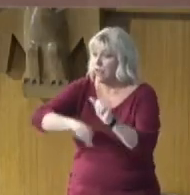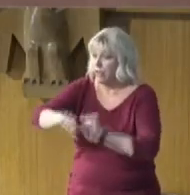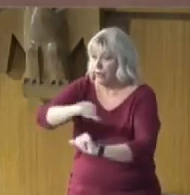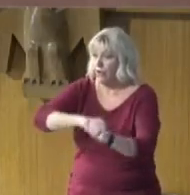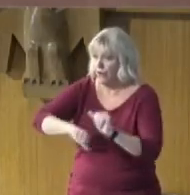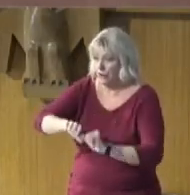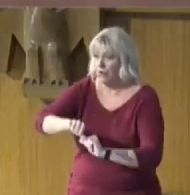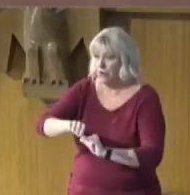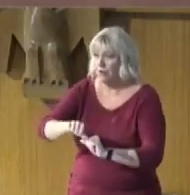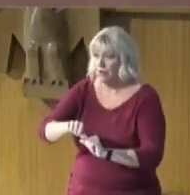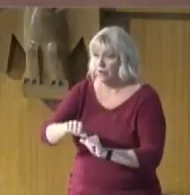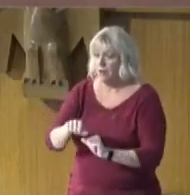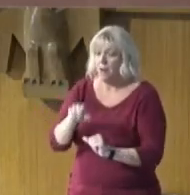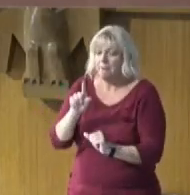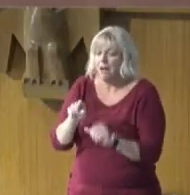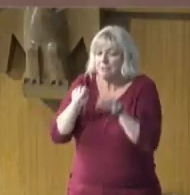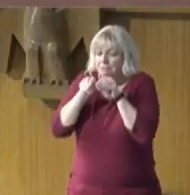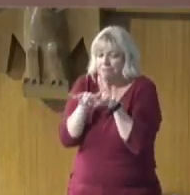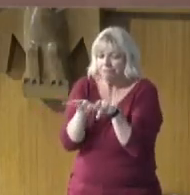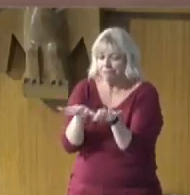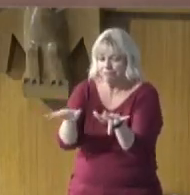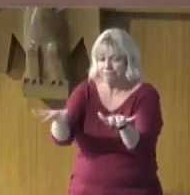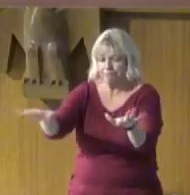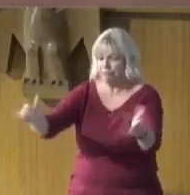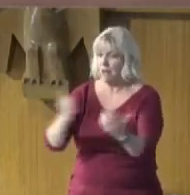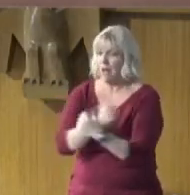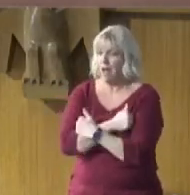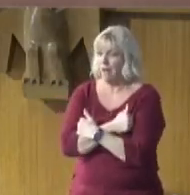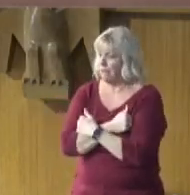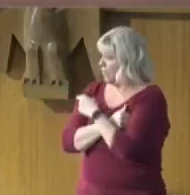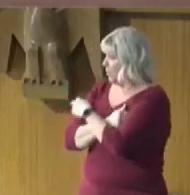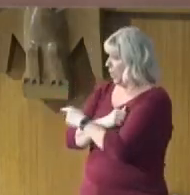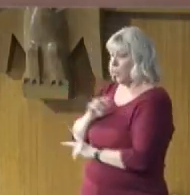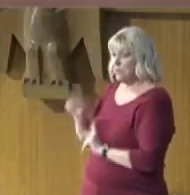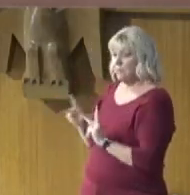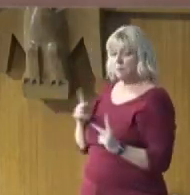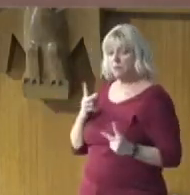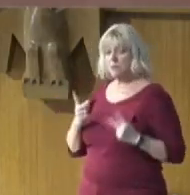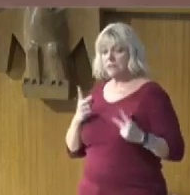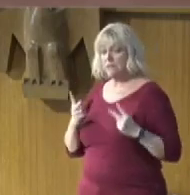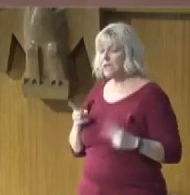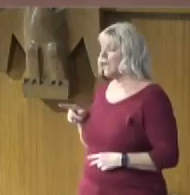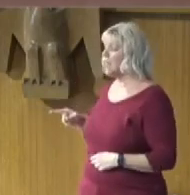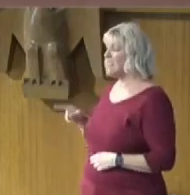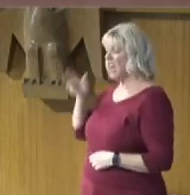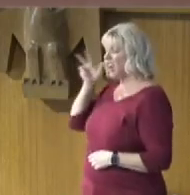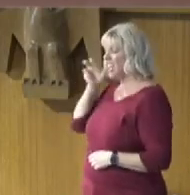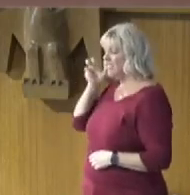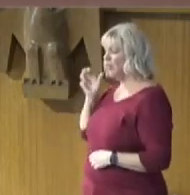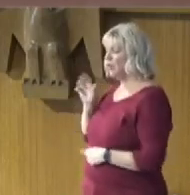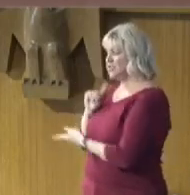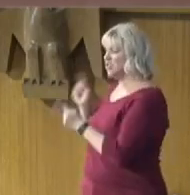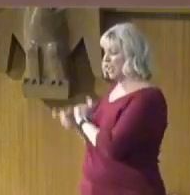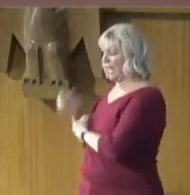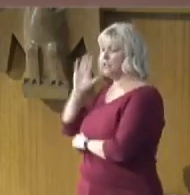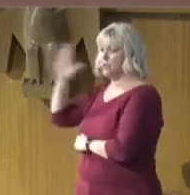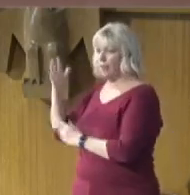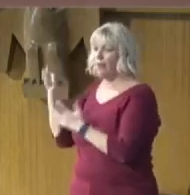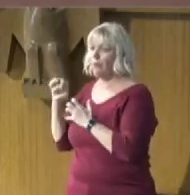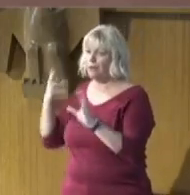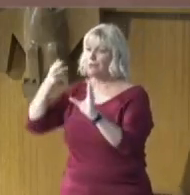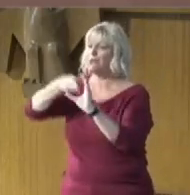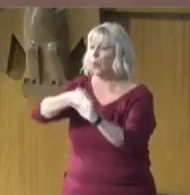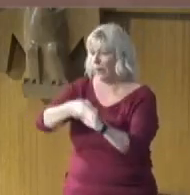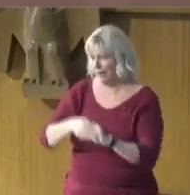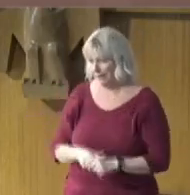a contagious kind of love that outsiders would change their wicked ways and want to join us in droves. And while that